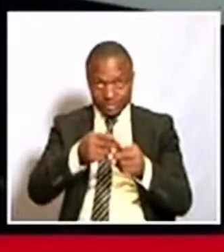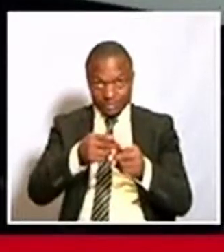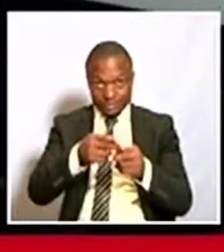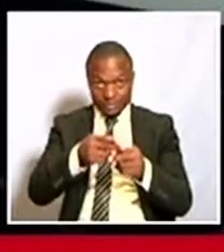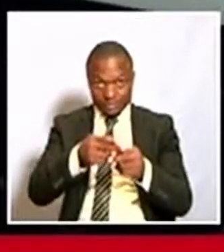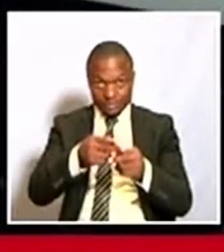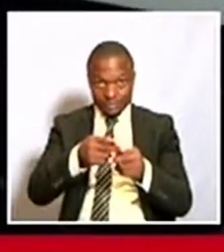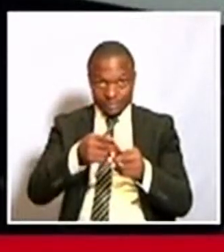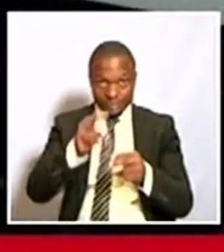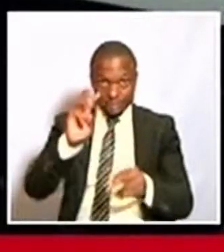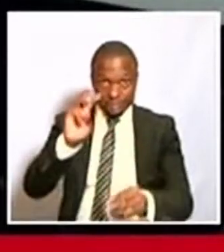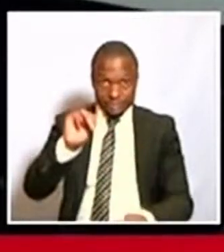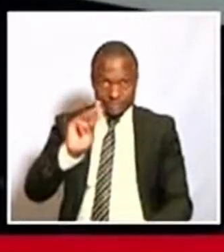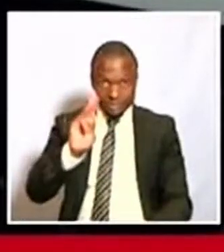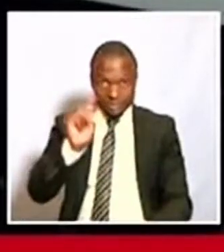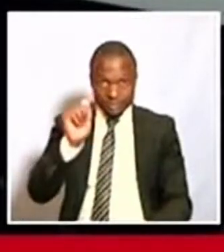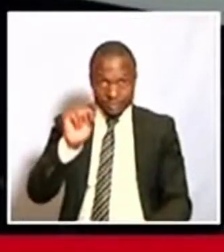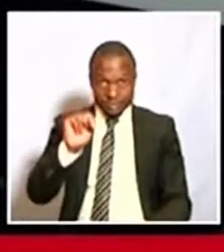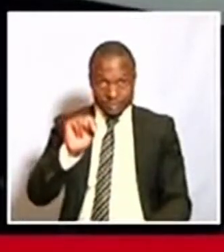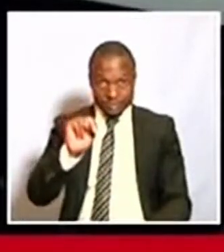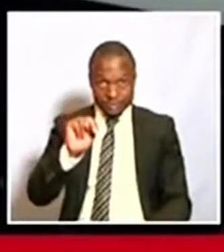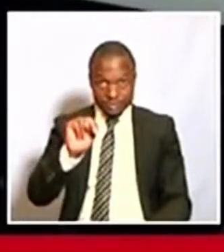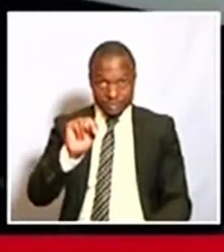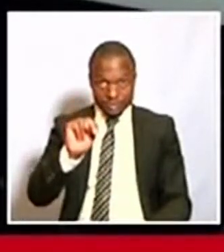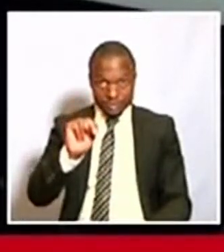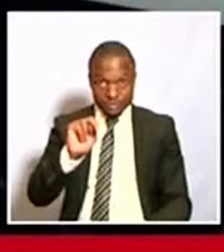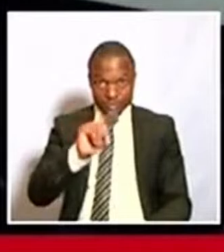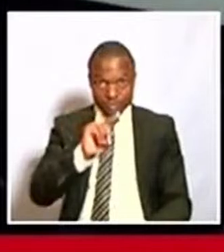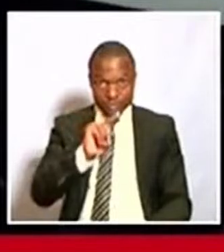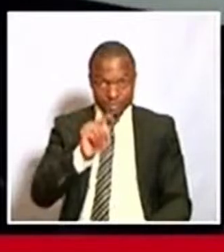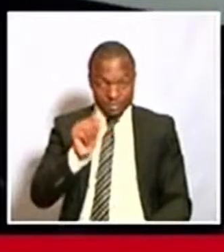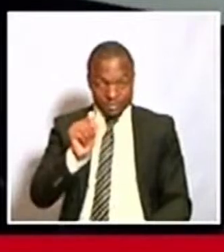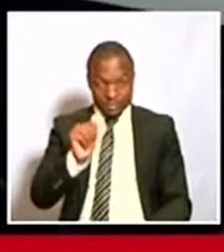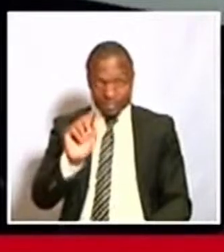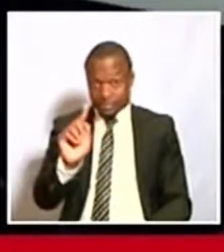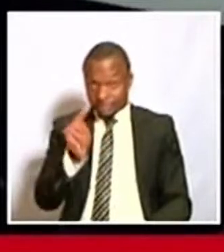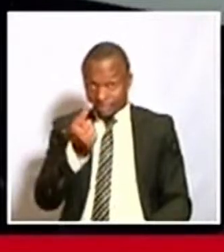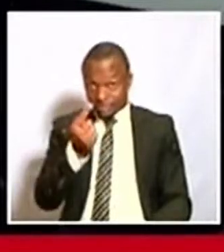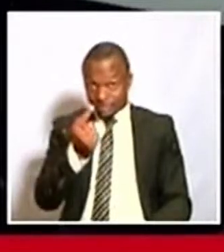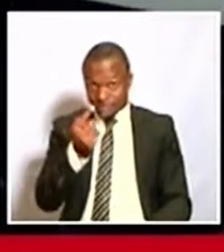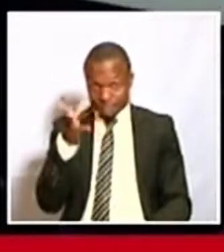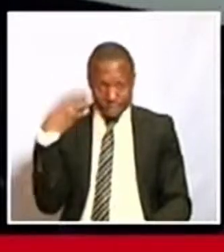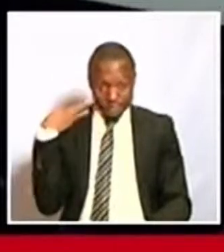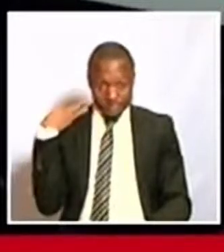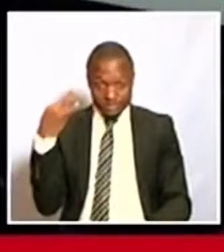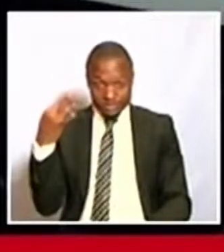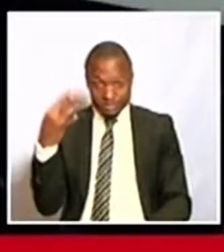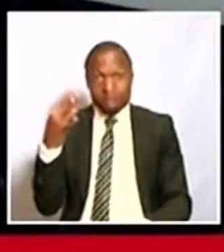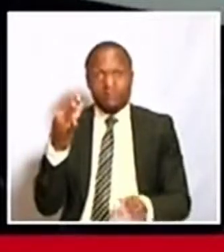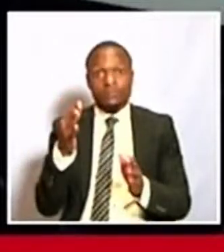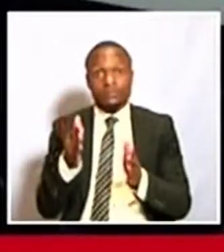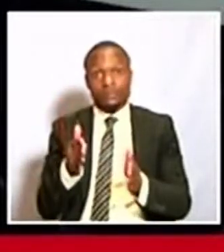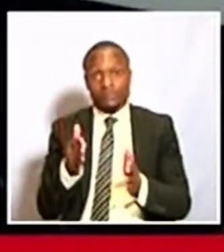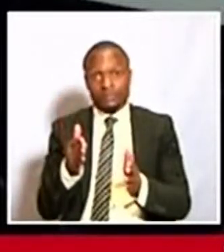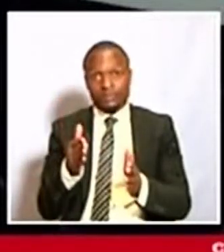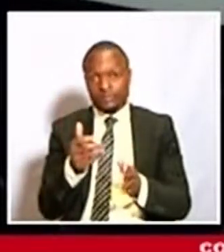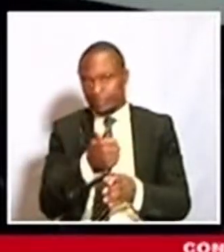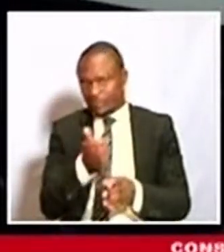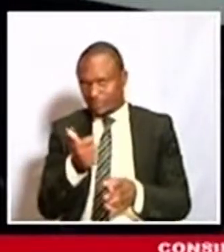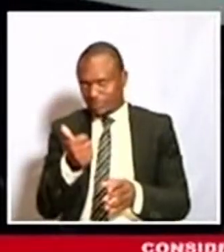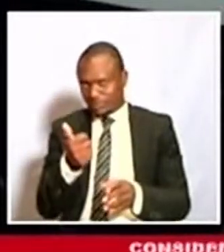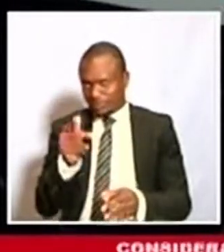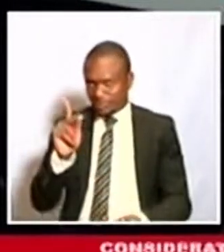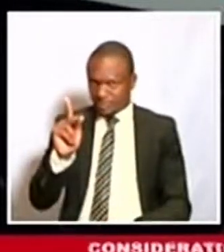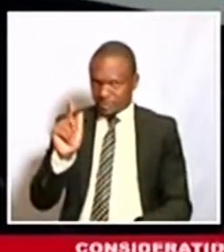S. Mwanza on the other side, first applicant, and on the other side there's E.